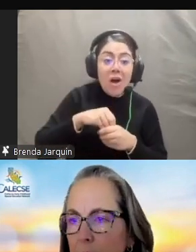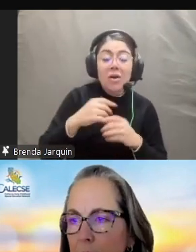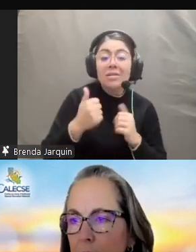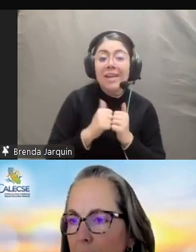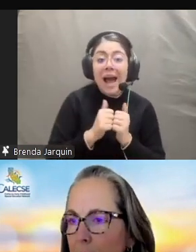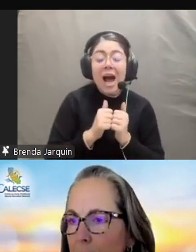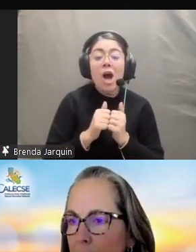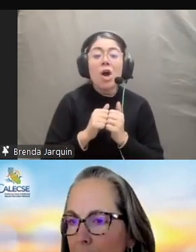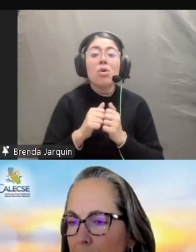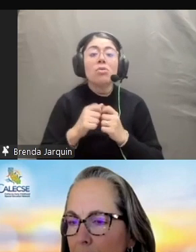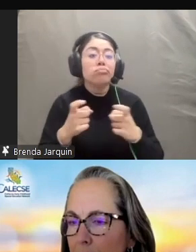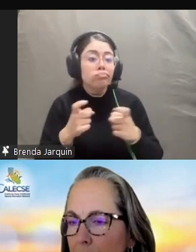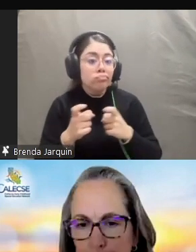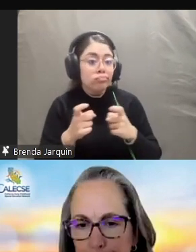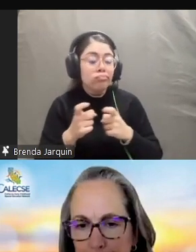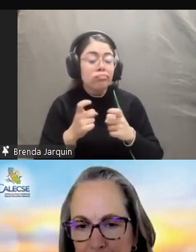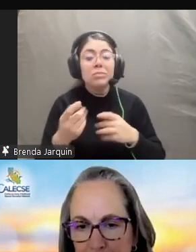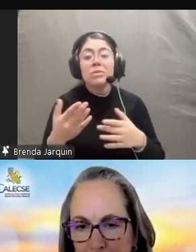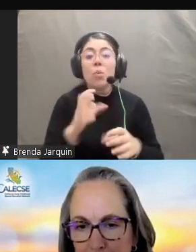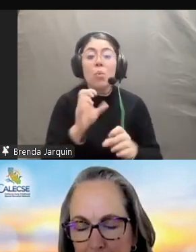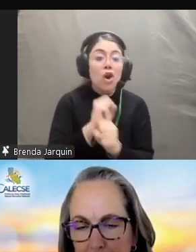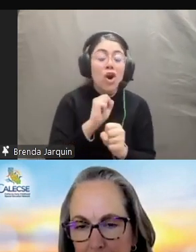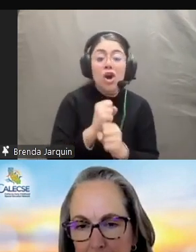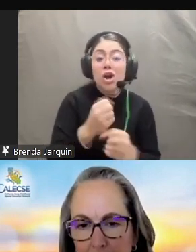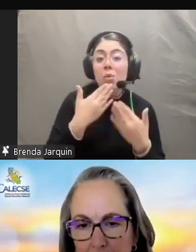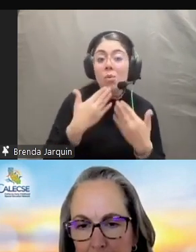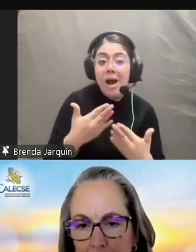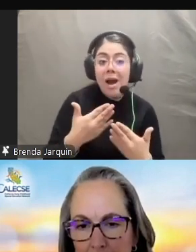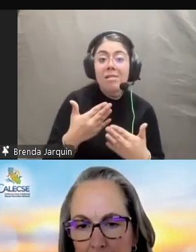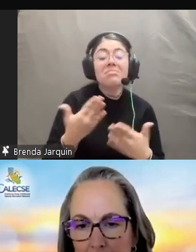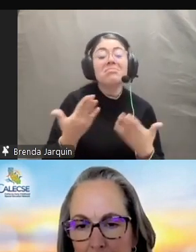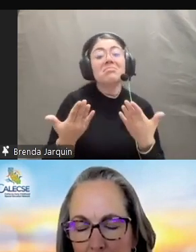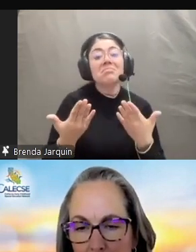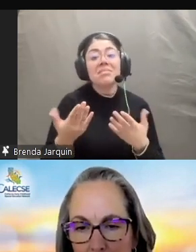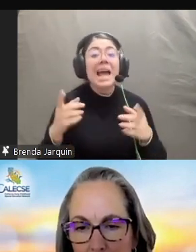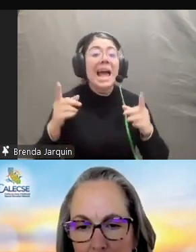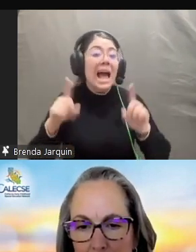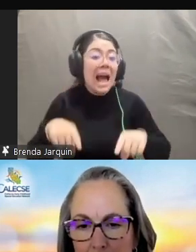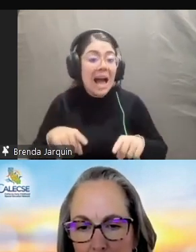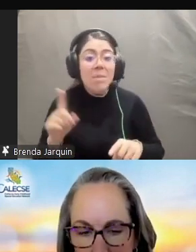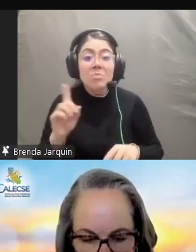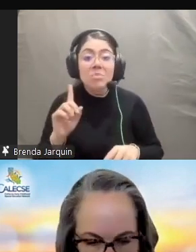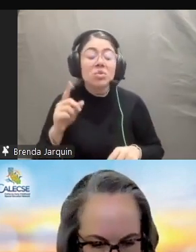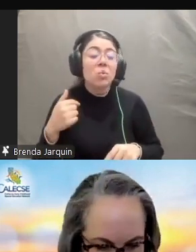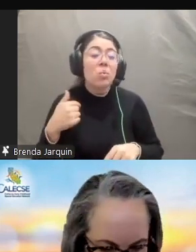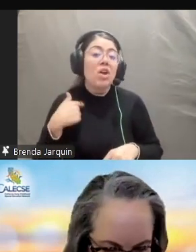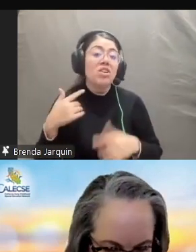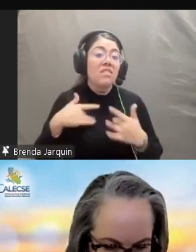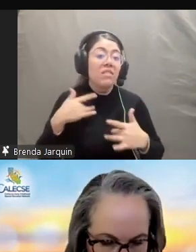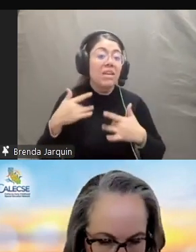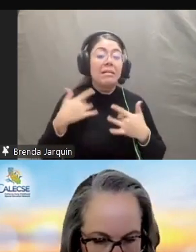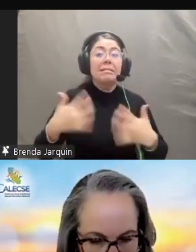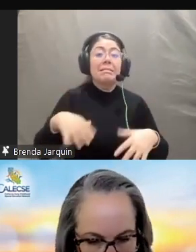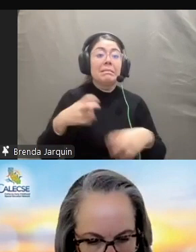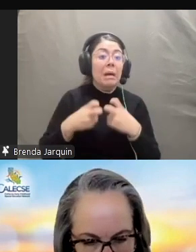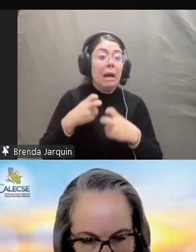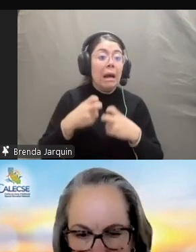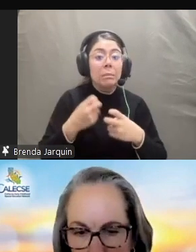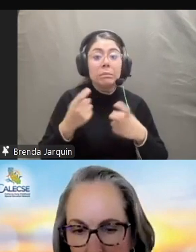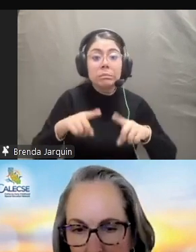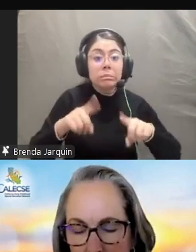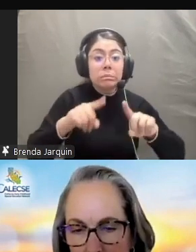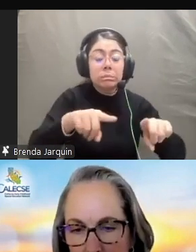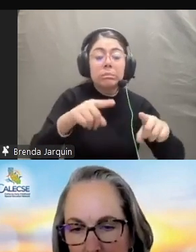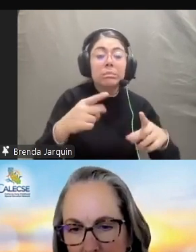together when things are going well, or if there's concerns, and kind of keeping all of the stakeholders on